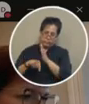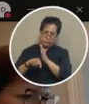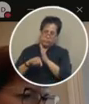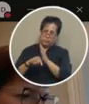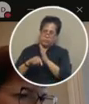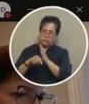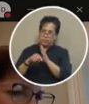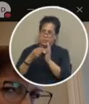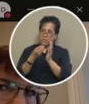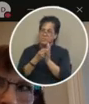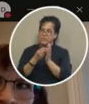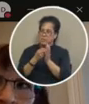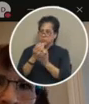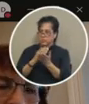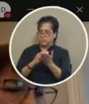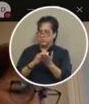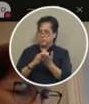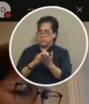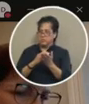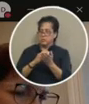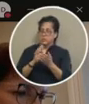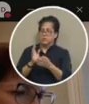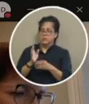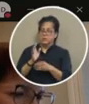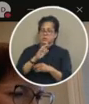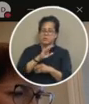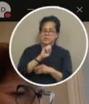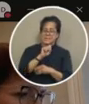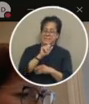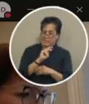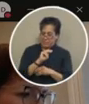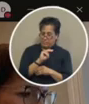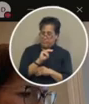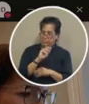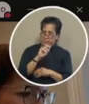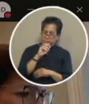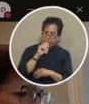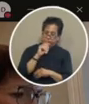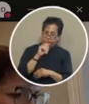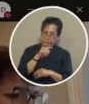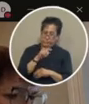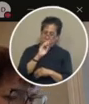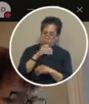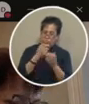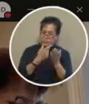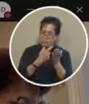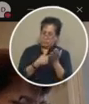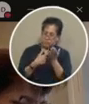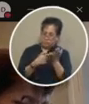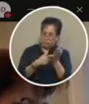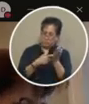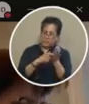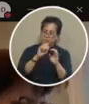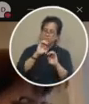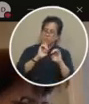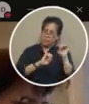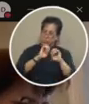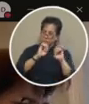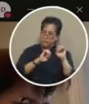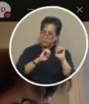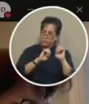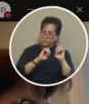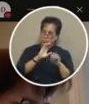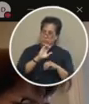the finance piece. Sam Rodriguez will be discussing the evaluation of capital